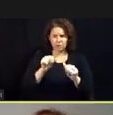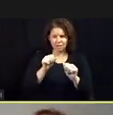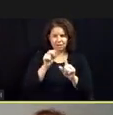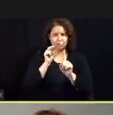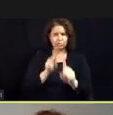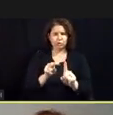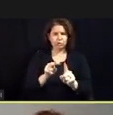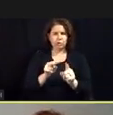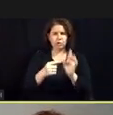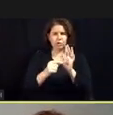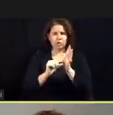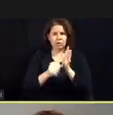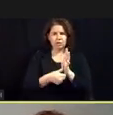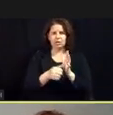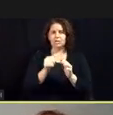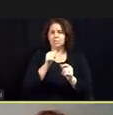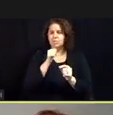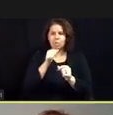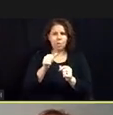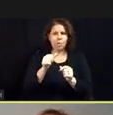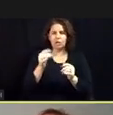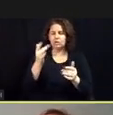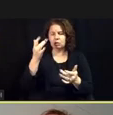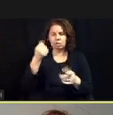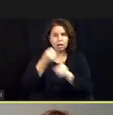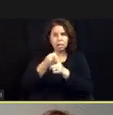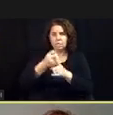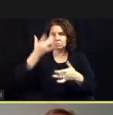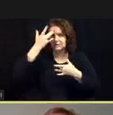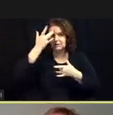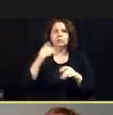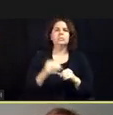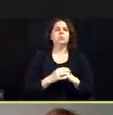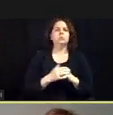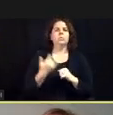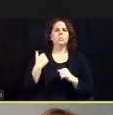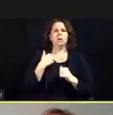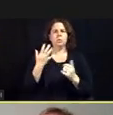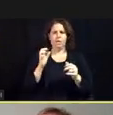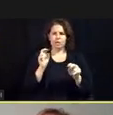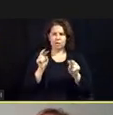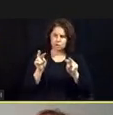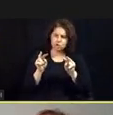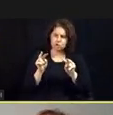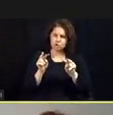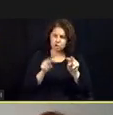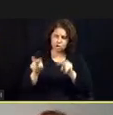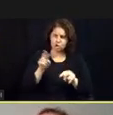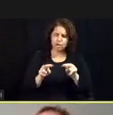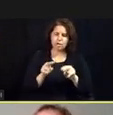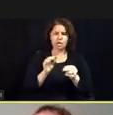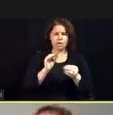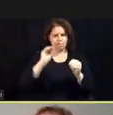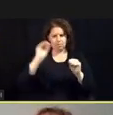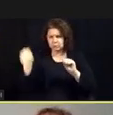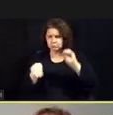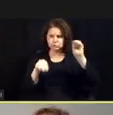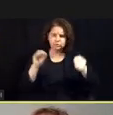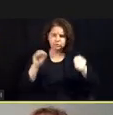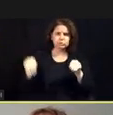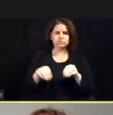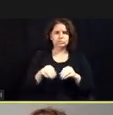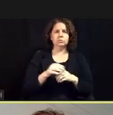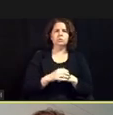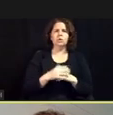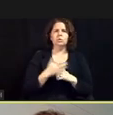passing. And we want to compare, if we're looking at rates comparatively across the region, we also want to look at hospitalization rates comparatively